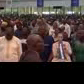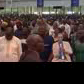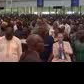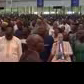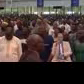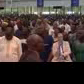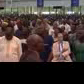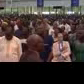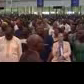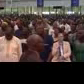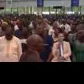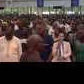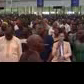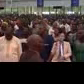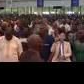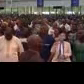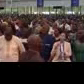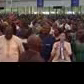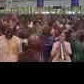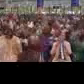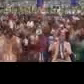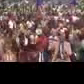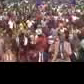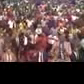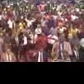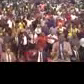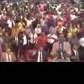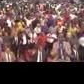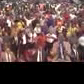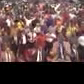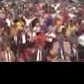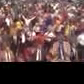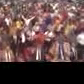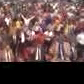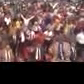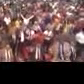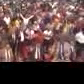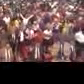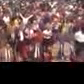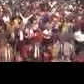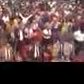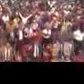Transform sons of God. In Jesus' name we pray.